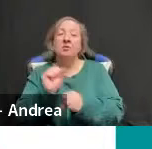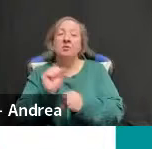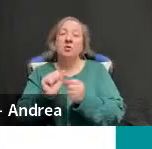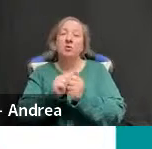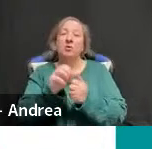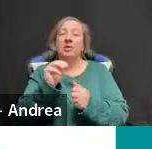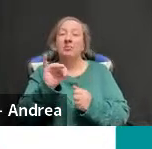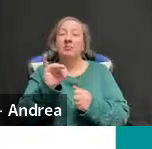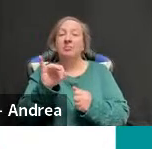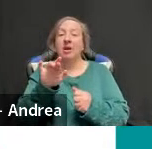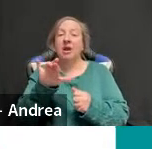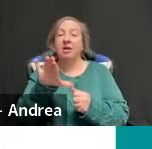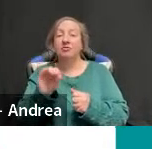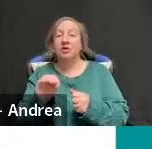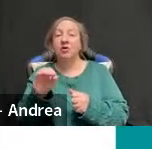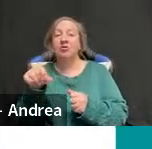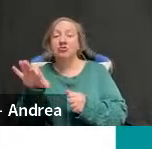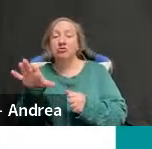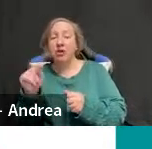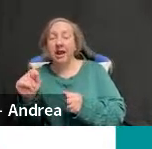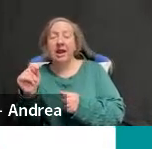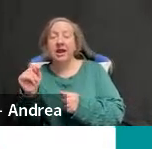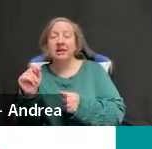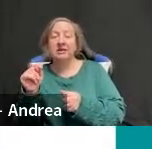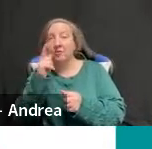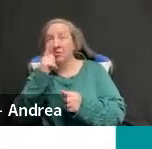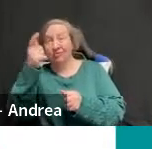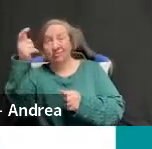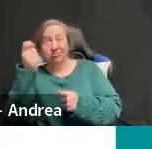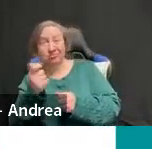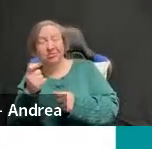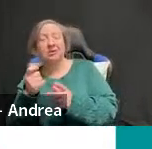recipients to help members of equity priority